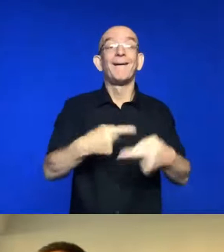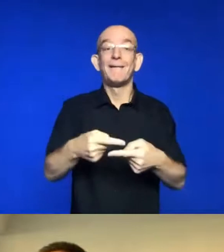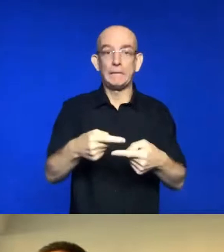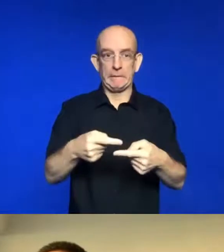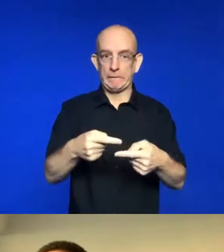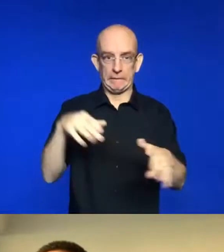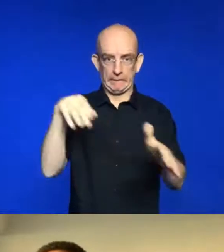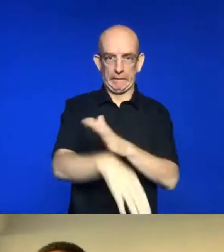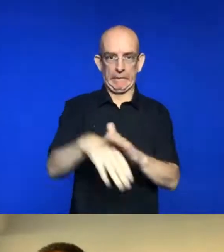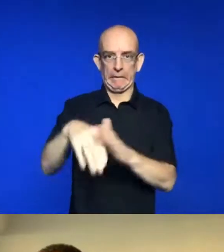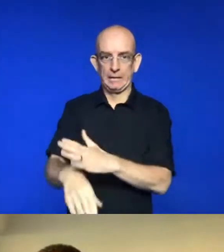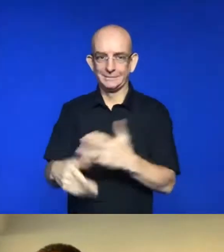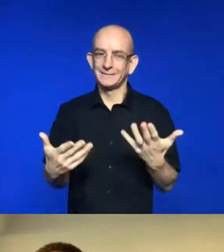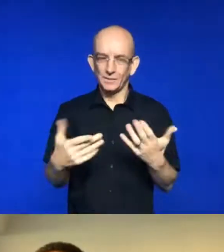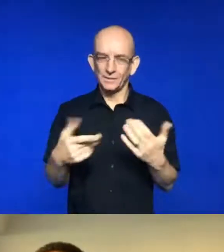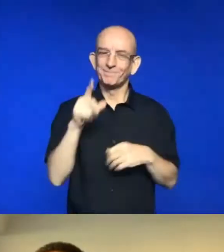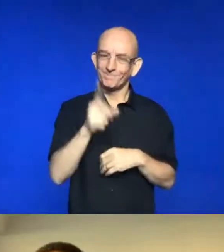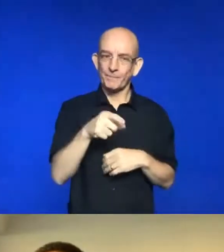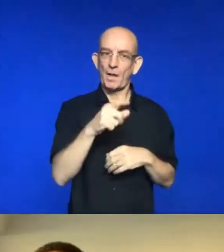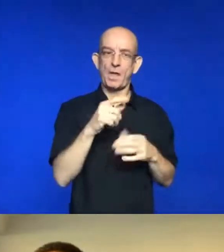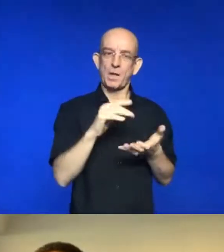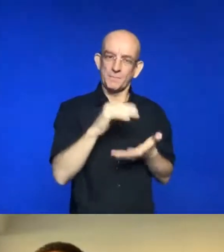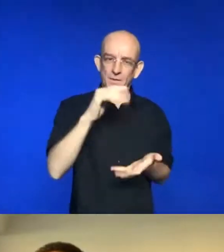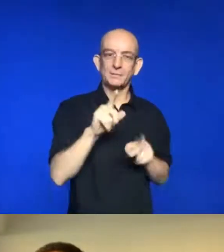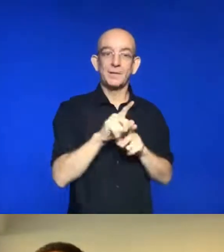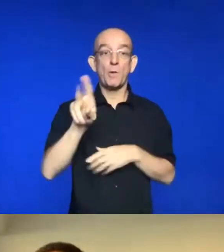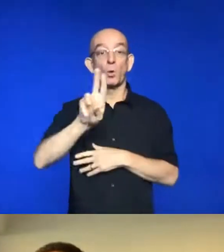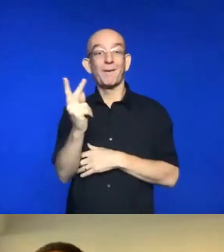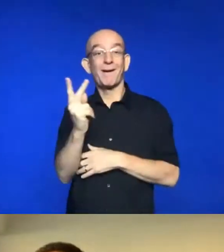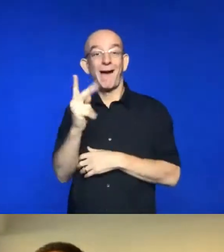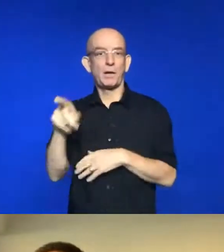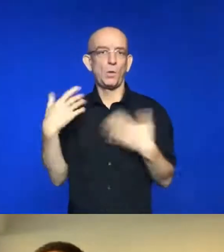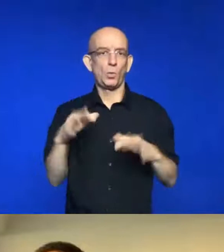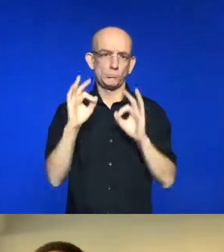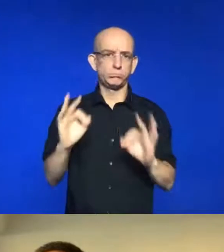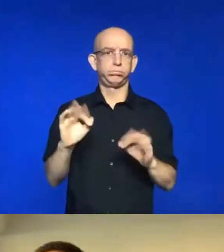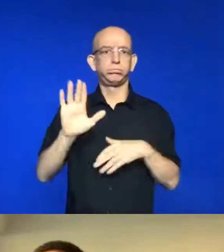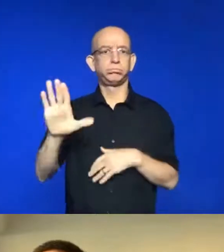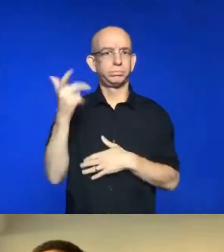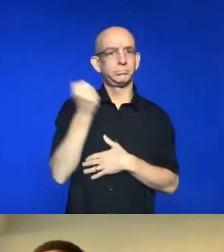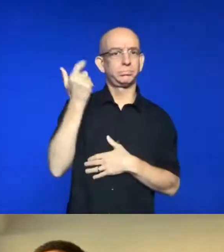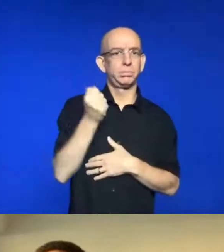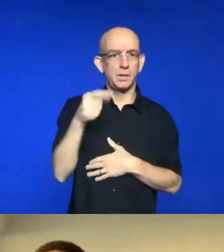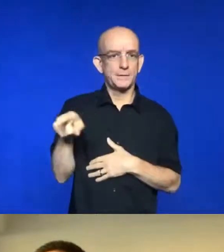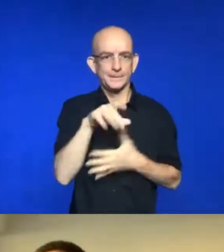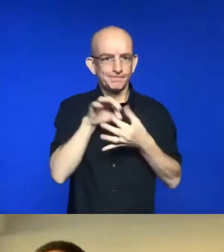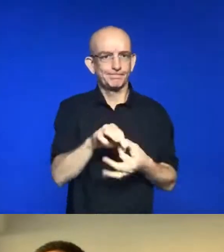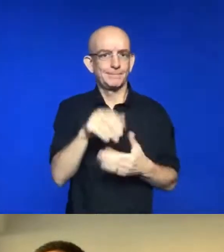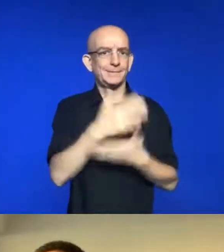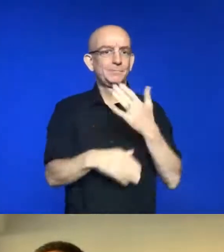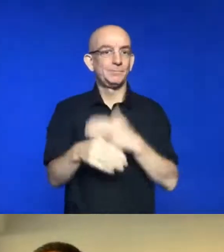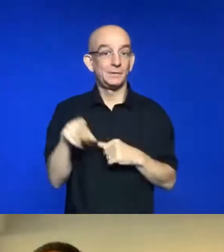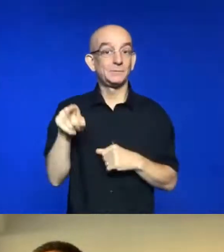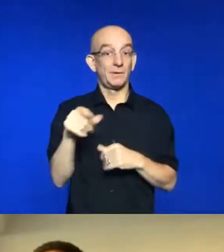I don't think that at the end of the day, they saved a lot of money. And it cost a lot. It had profound impact on persons